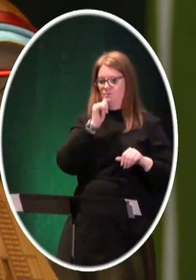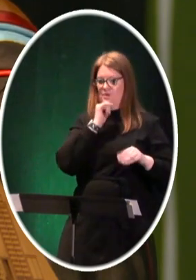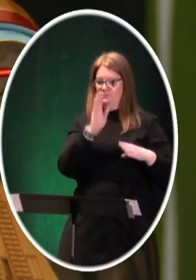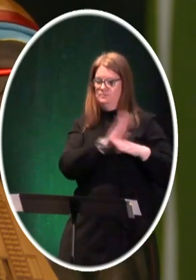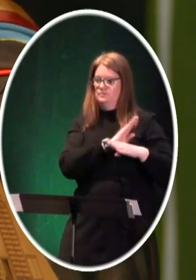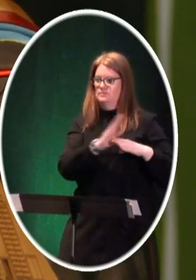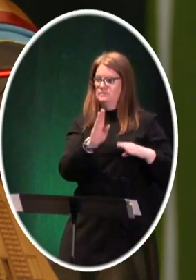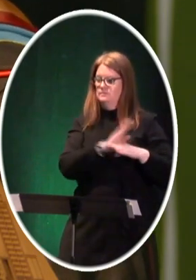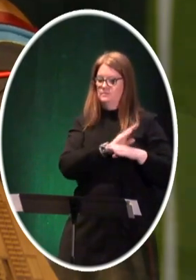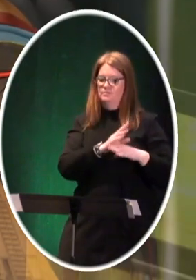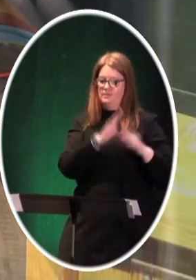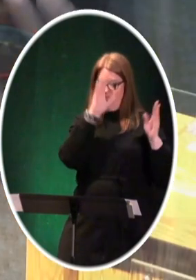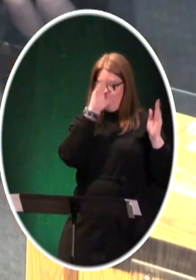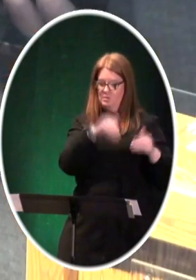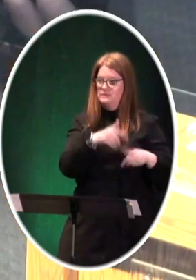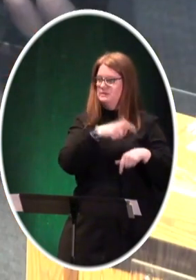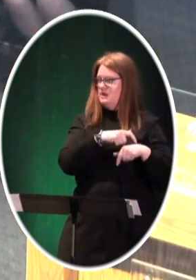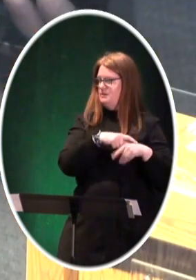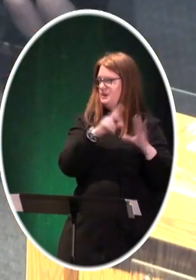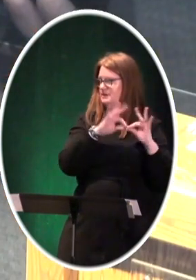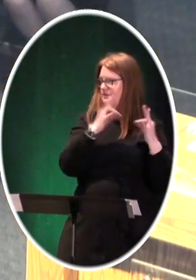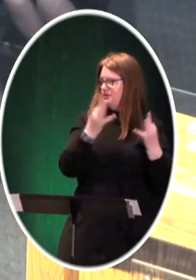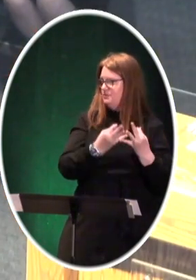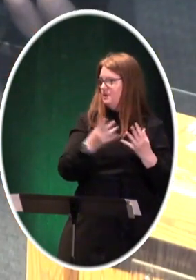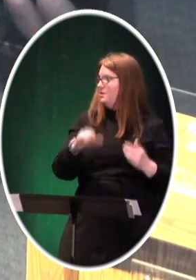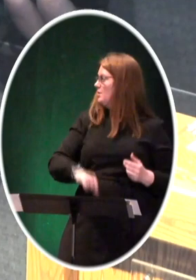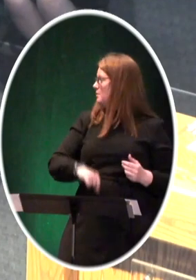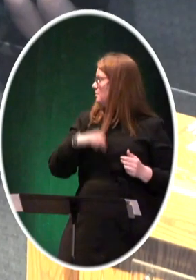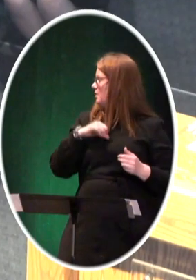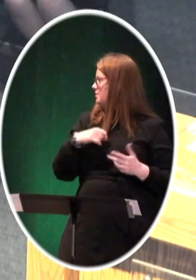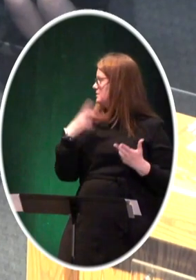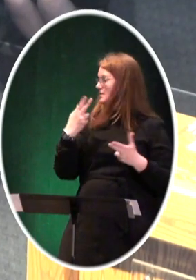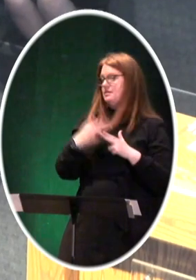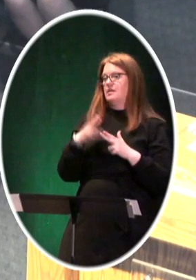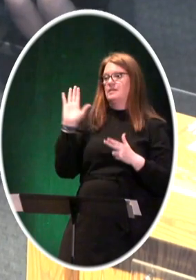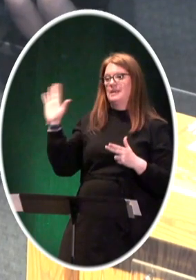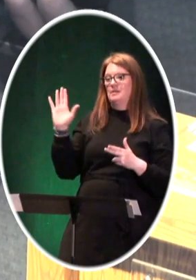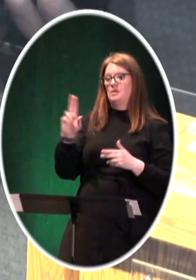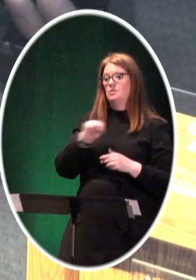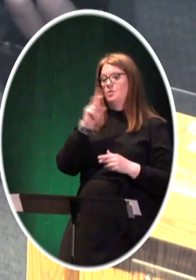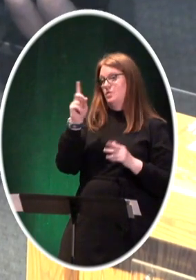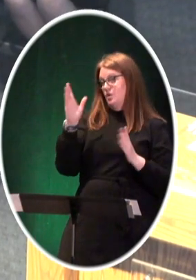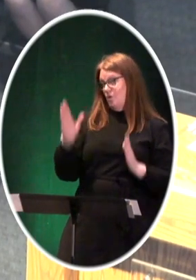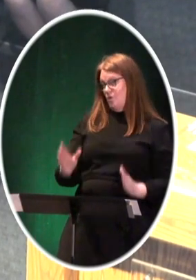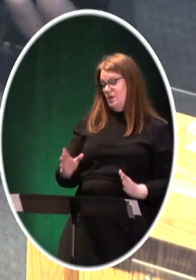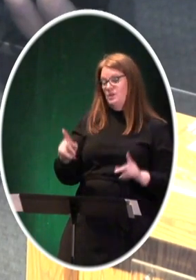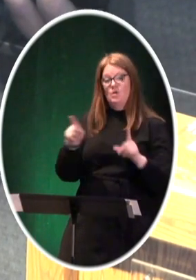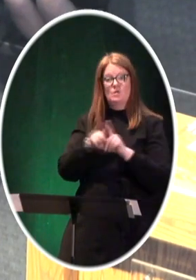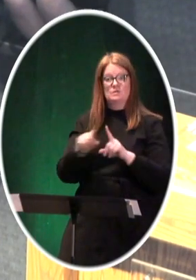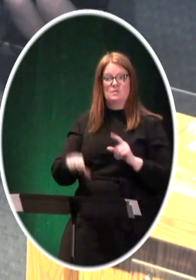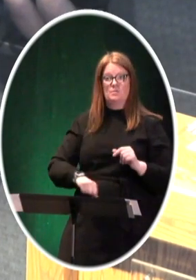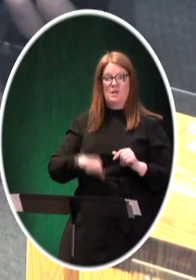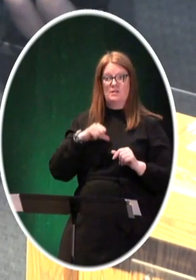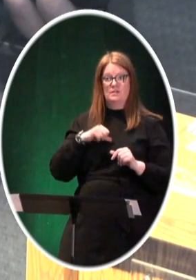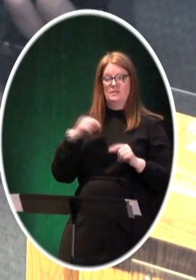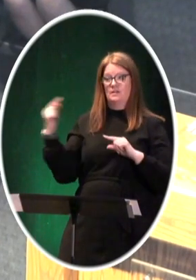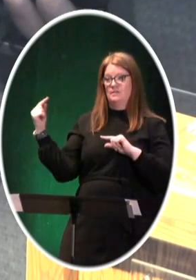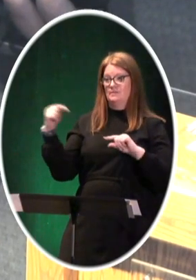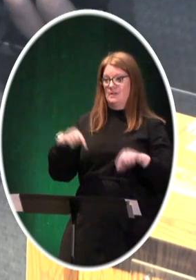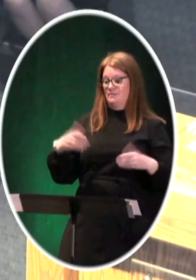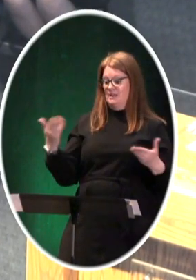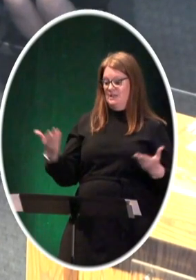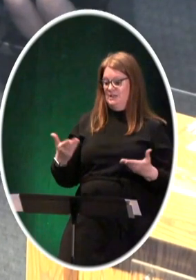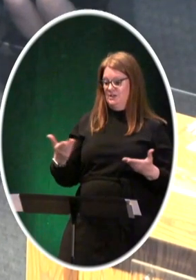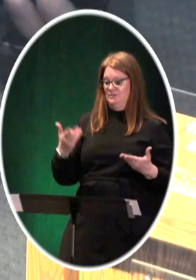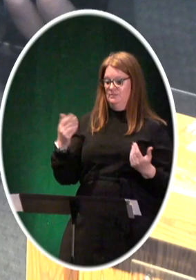more time with his family. We are proud to call him a North Dakotan. We're also proud to have him with us today